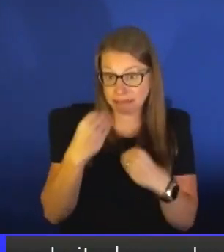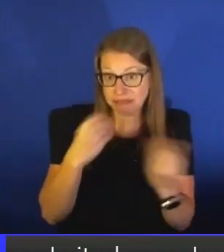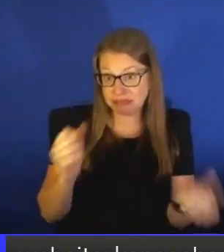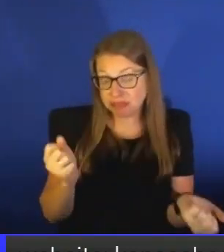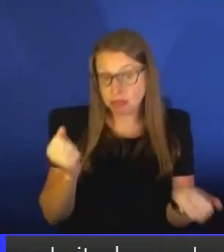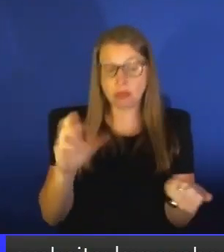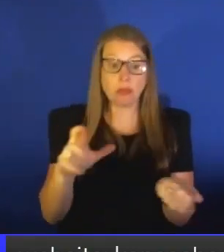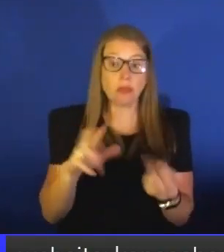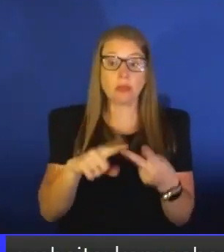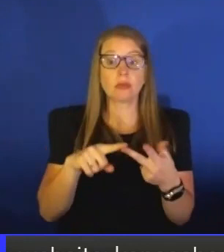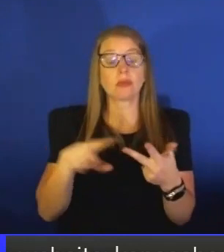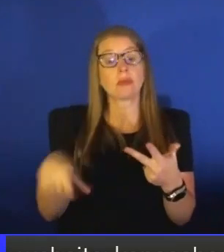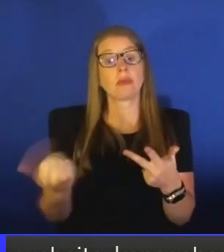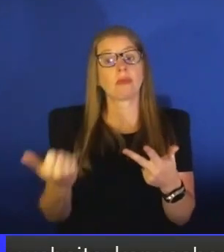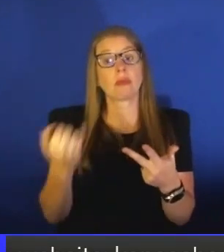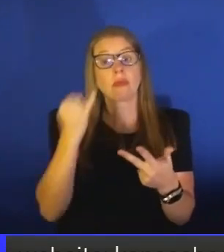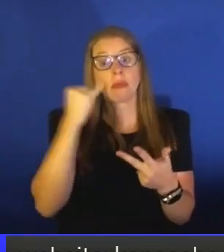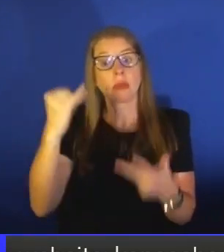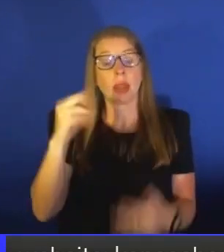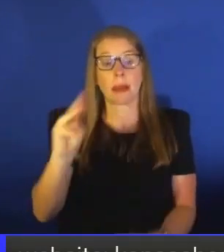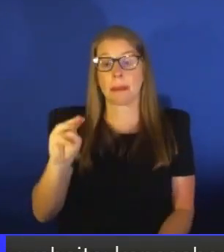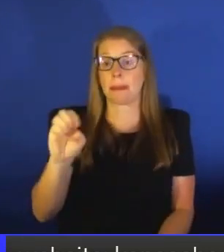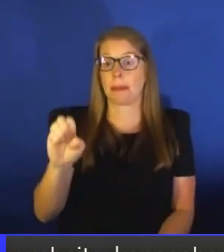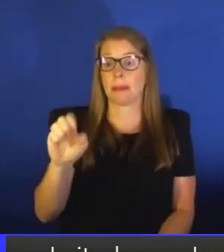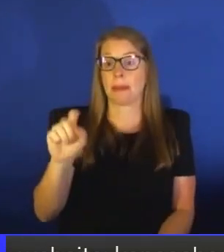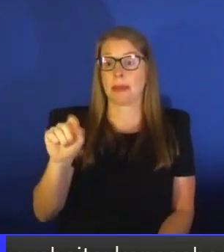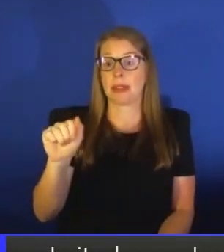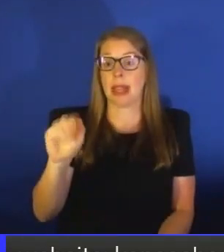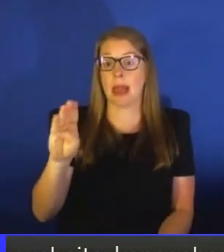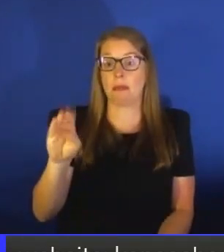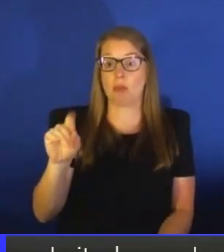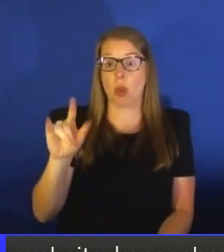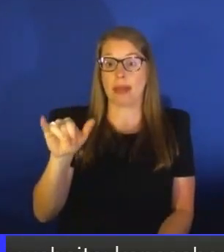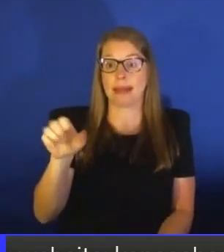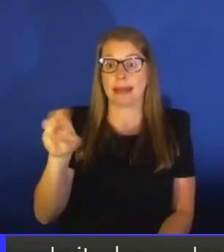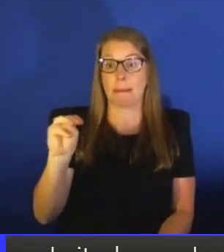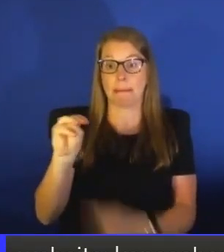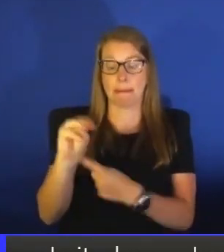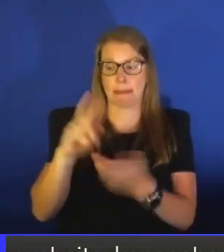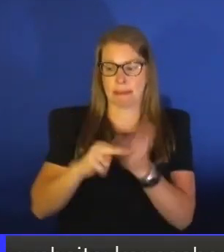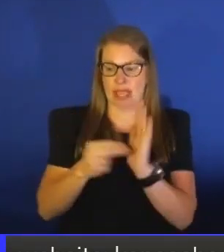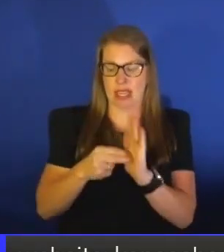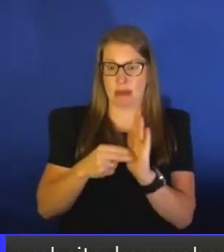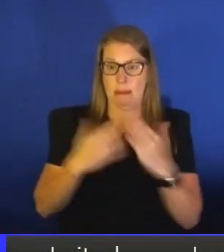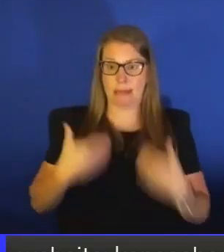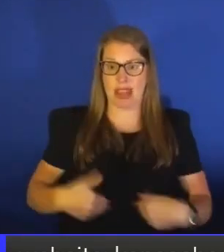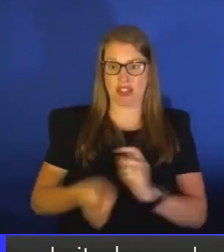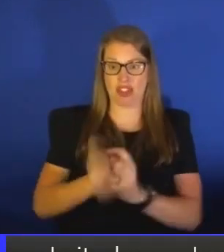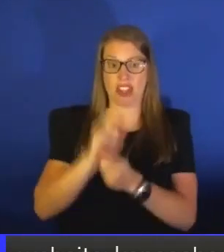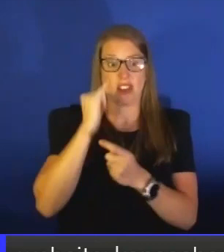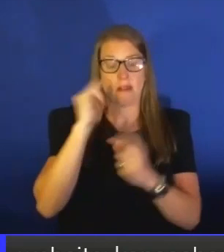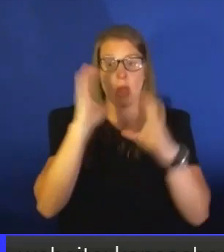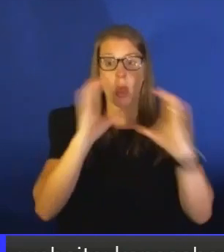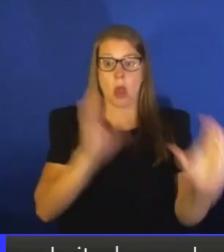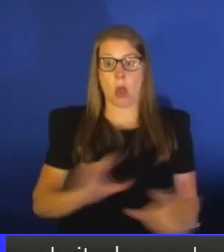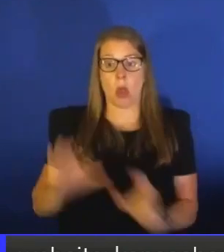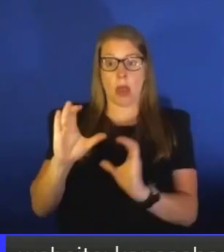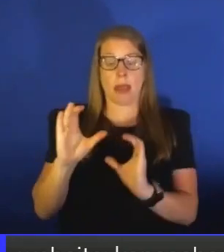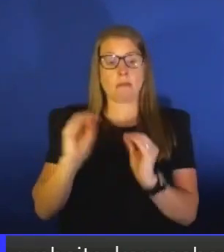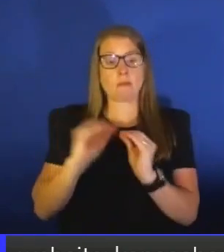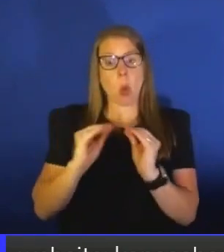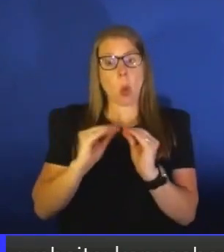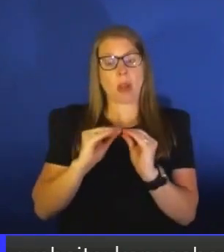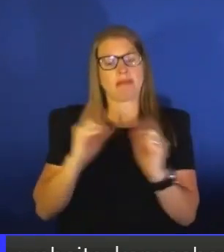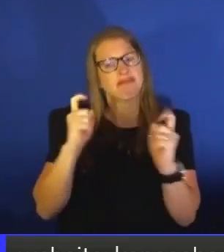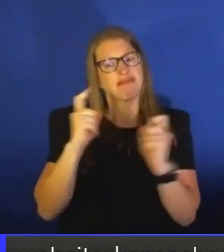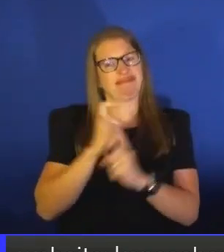other idea about metabolism. So does your body change metabolism if you're awake more? So it's very